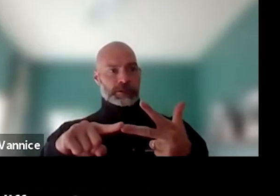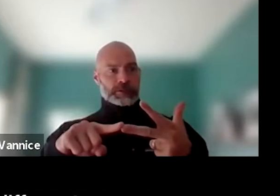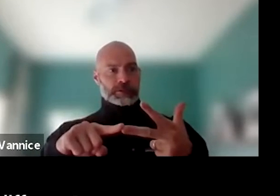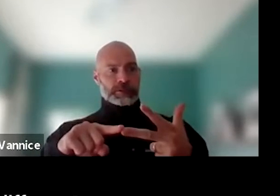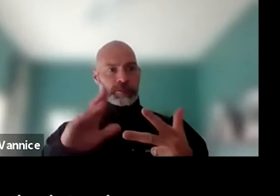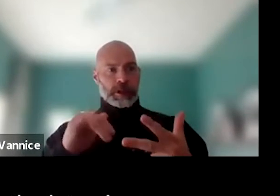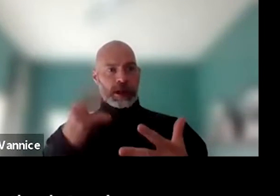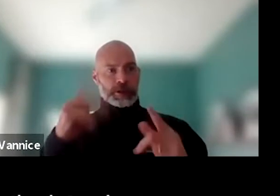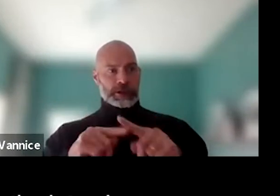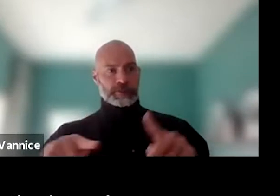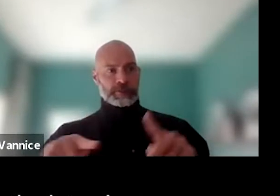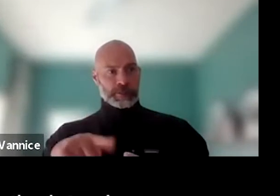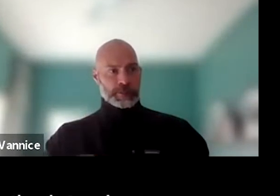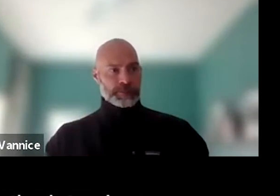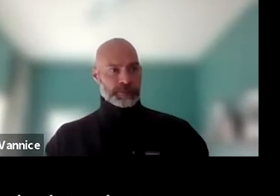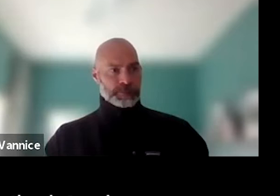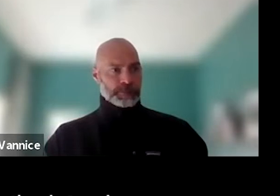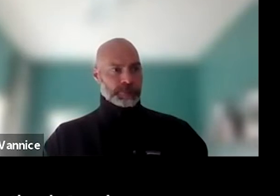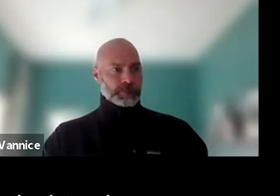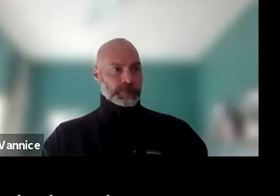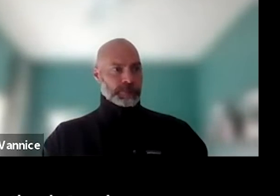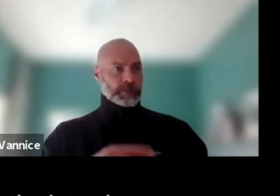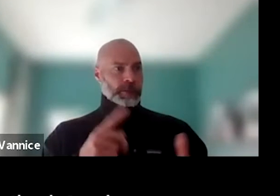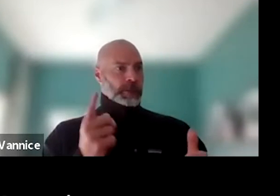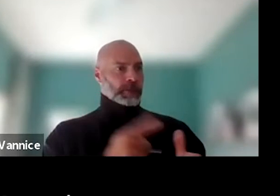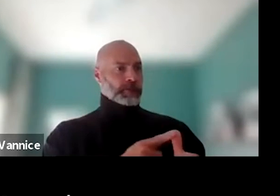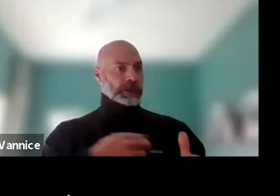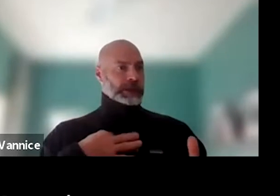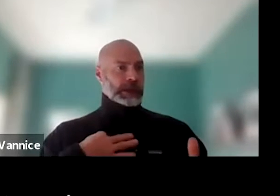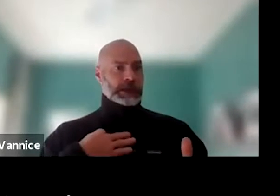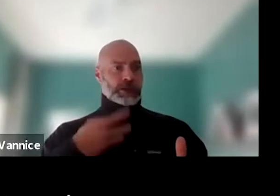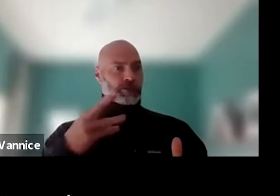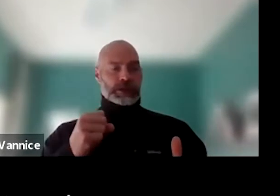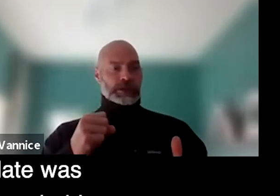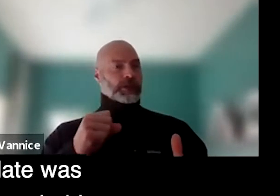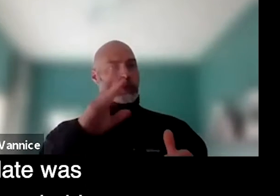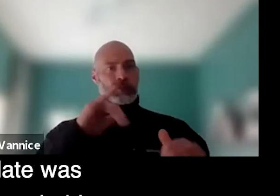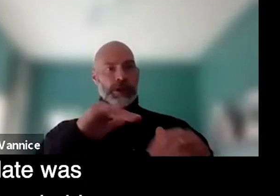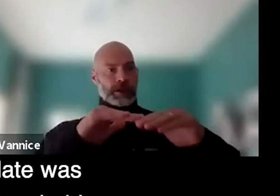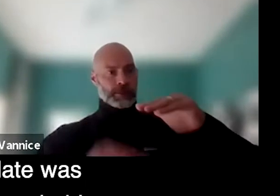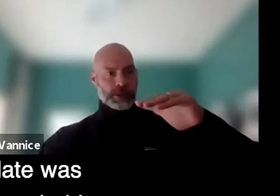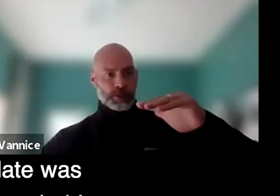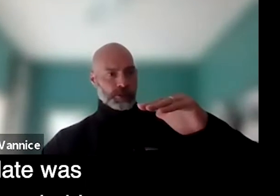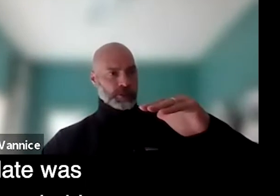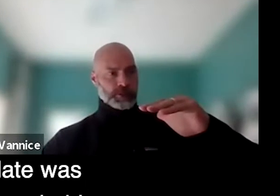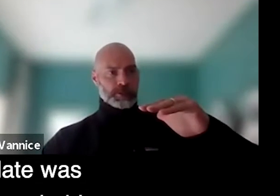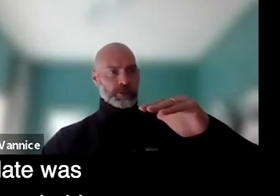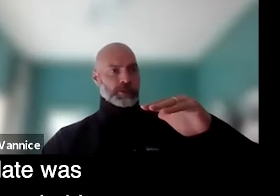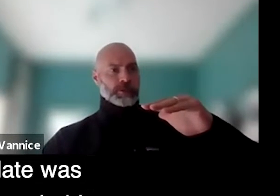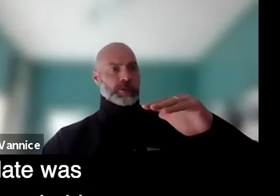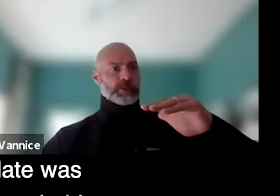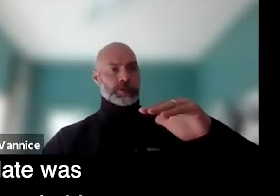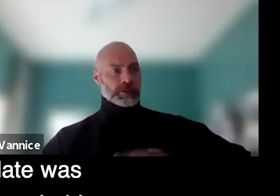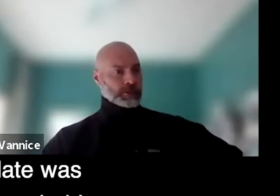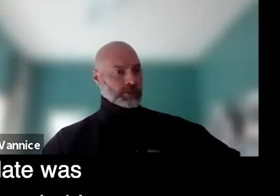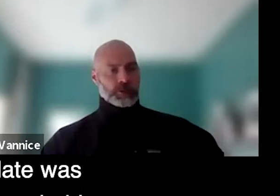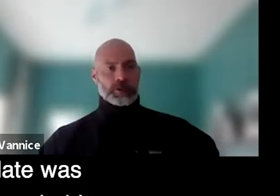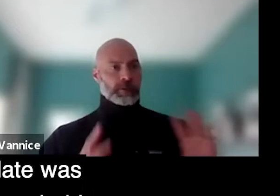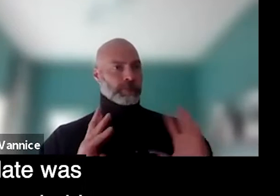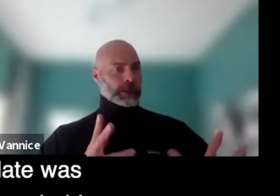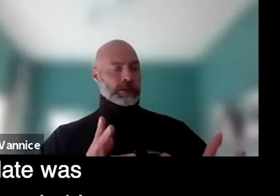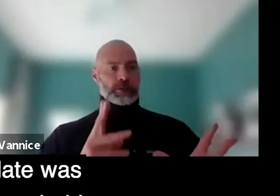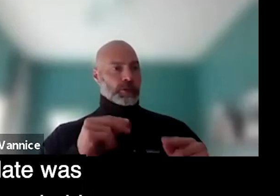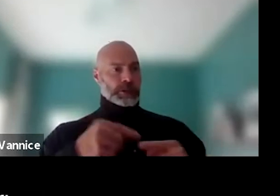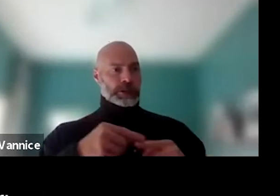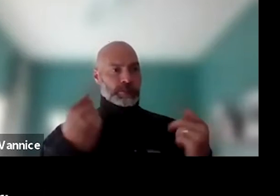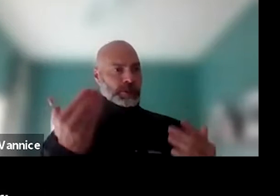different scores that happened during the interview by 3 different people. The first candidate was well below the